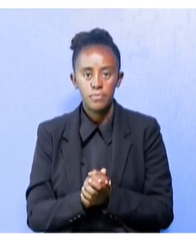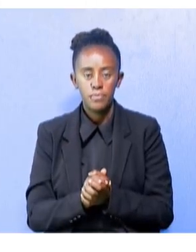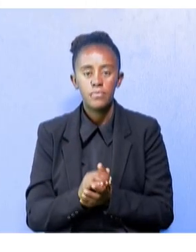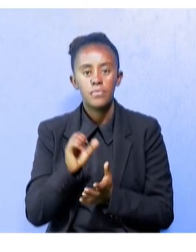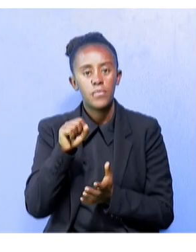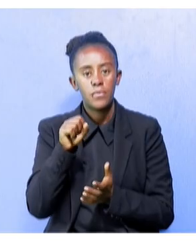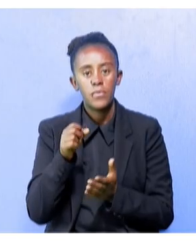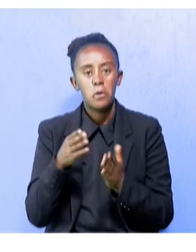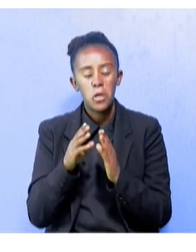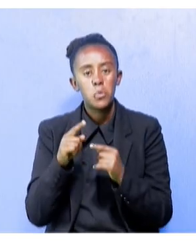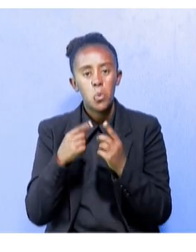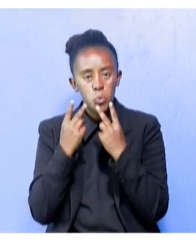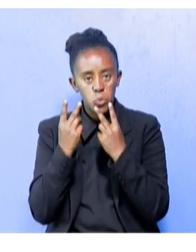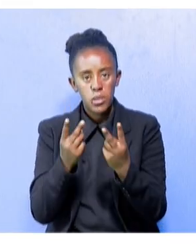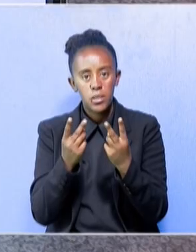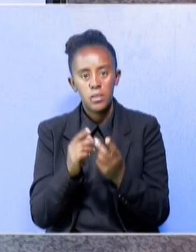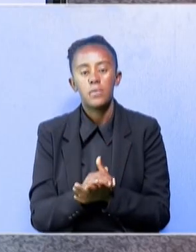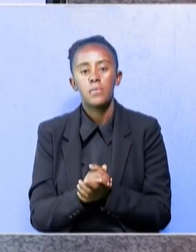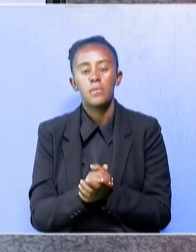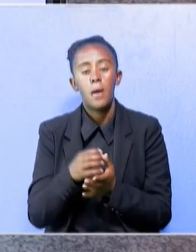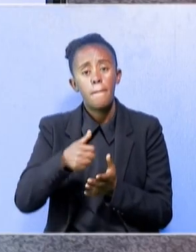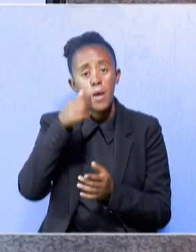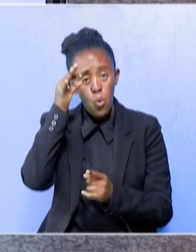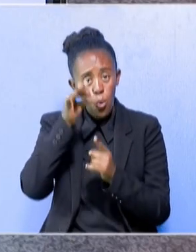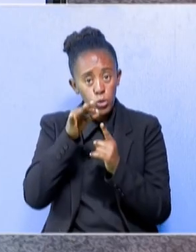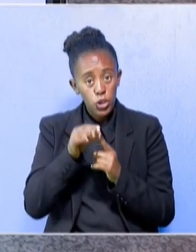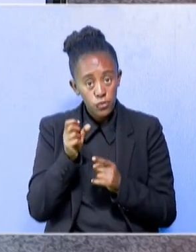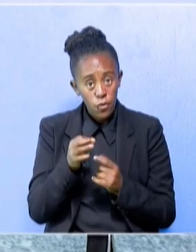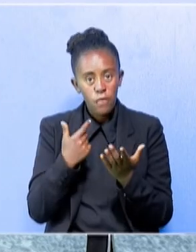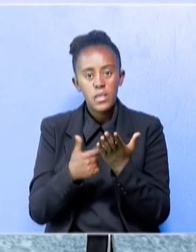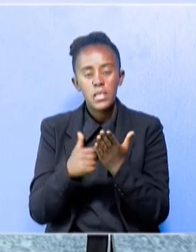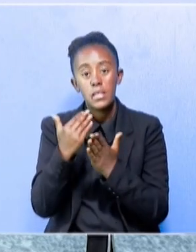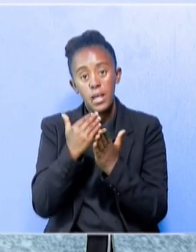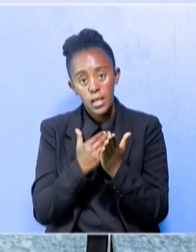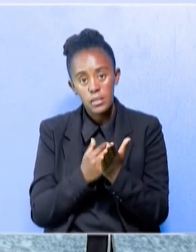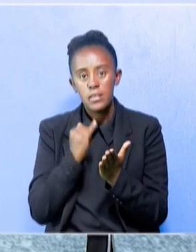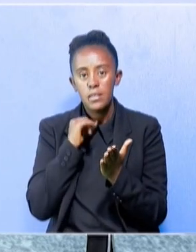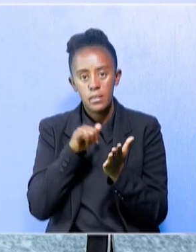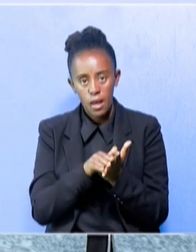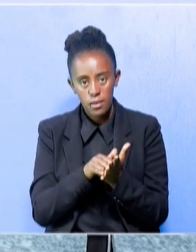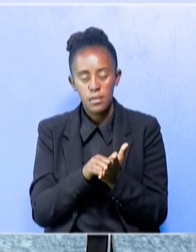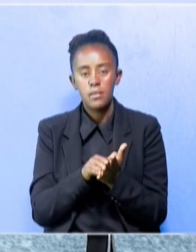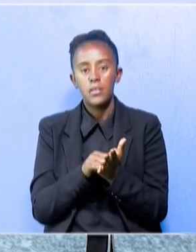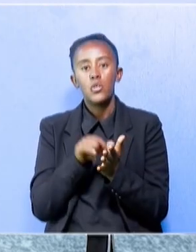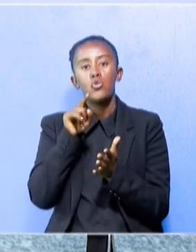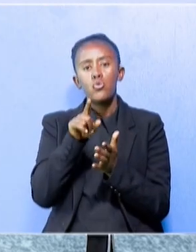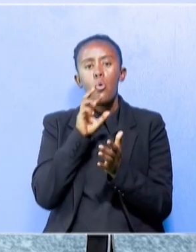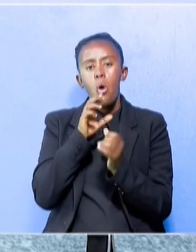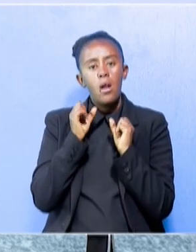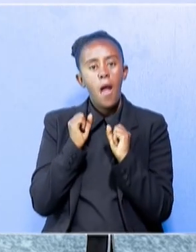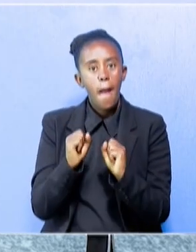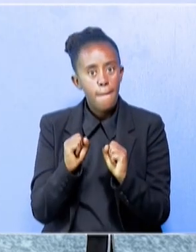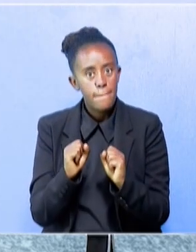Yeah, let's going to see the main objectives of this lesson is that you are able